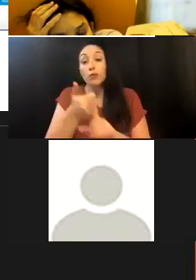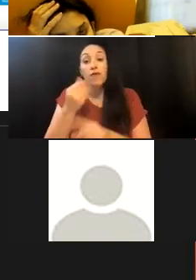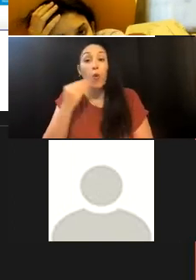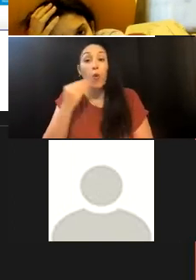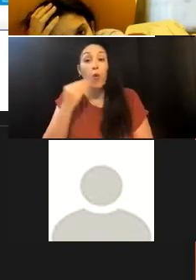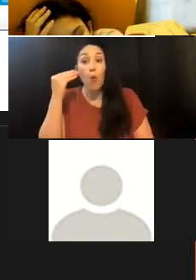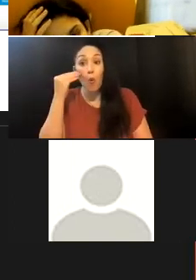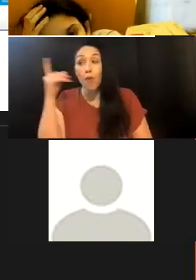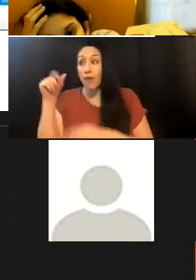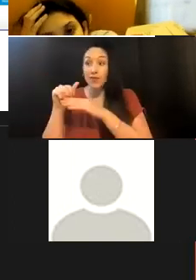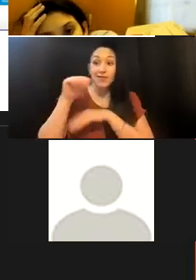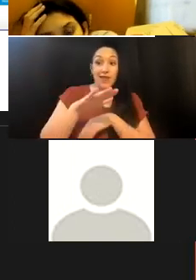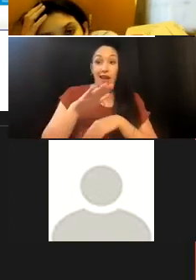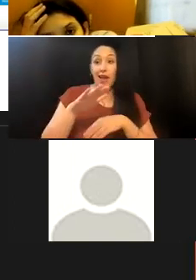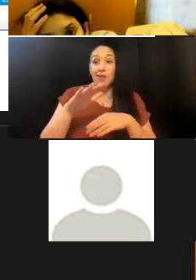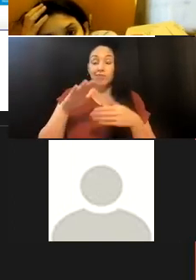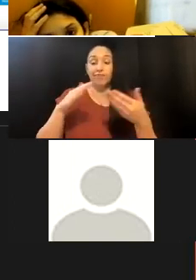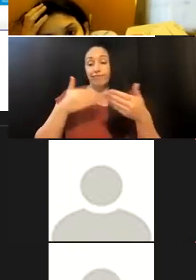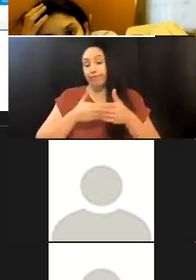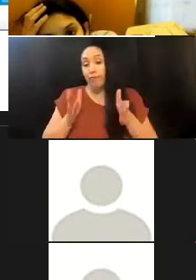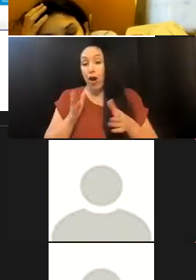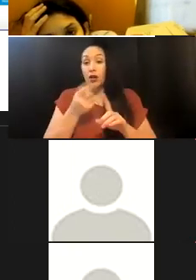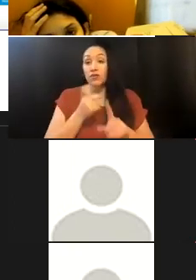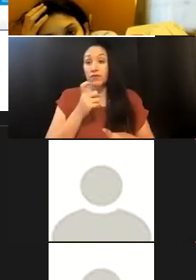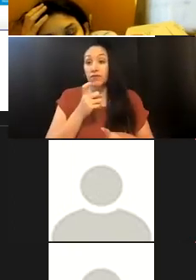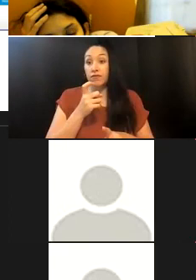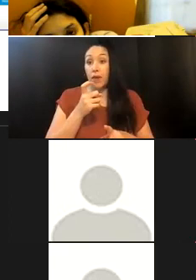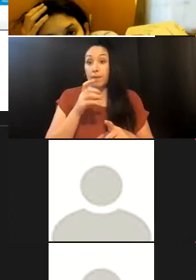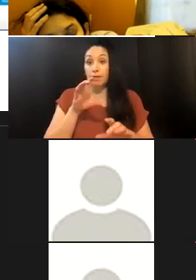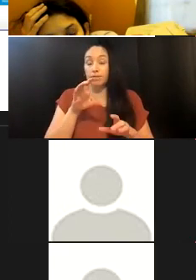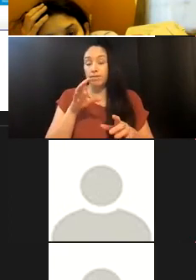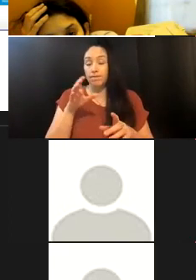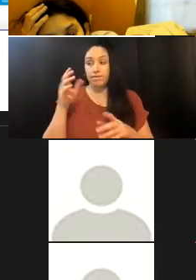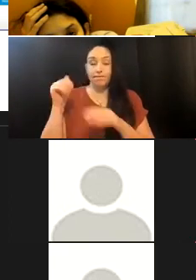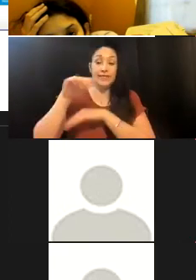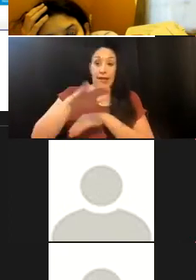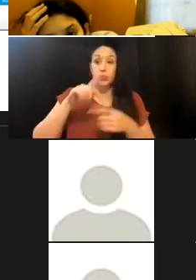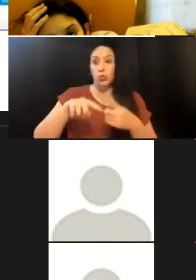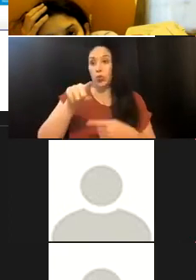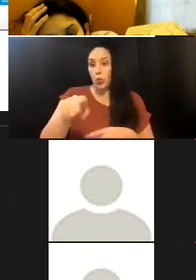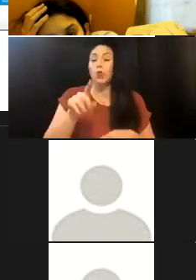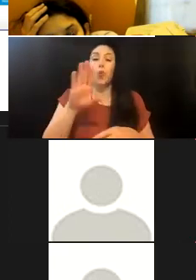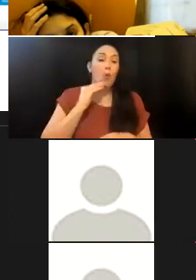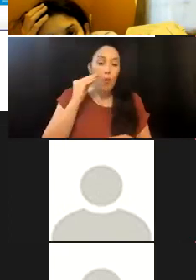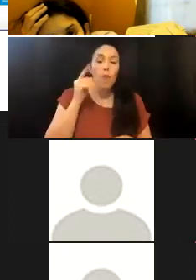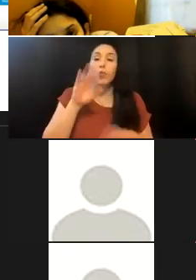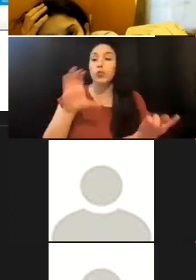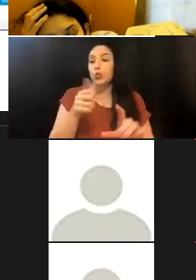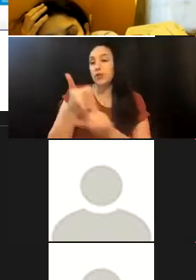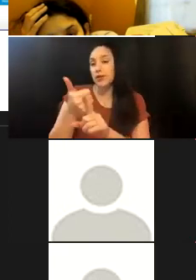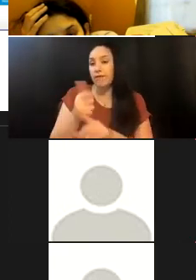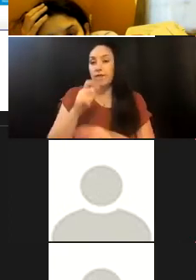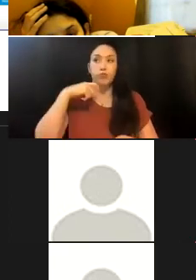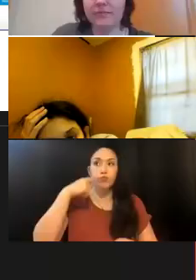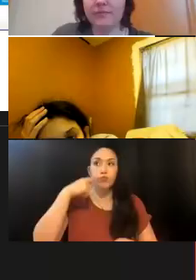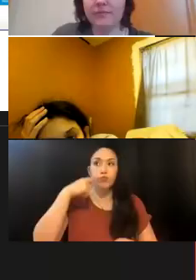an at-home kit where they can use saliva to do a DNA sample. All of that information is